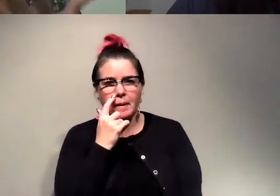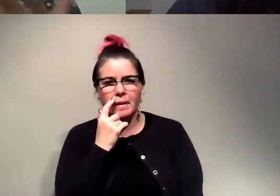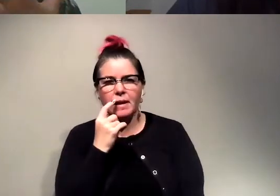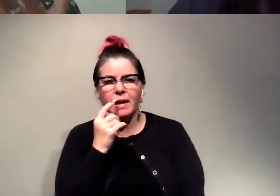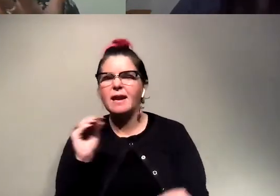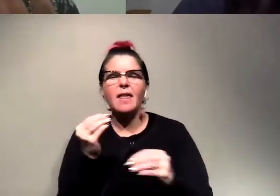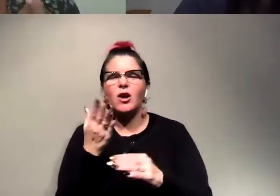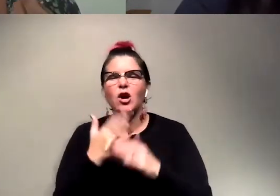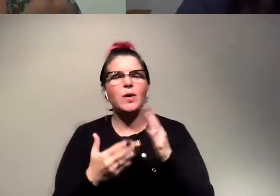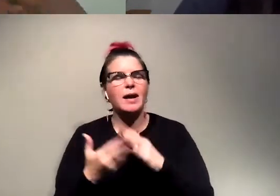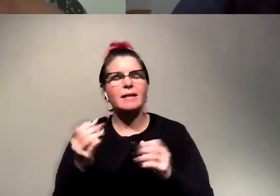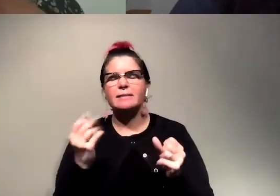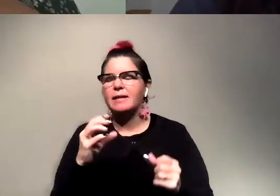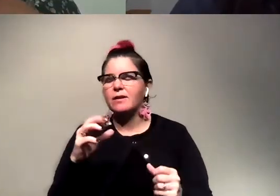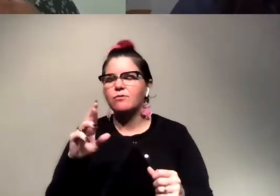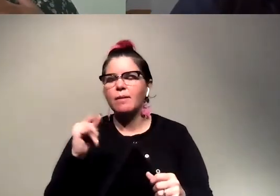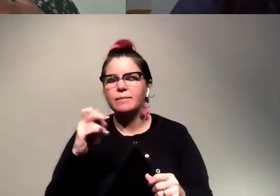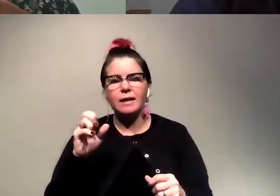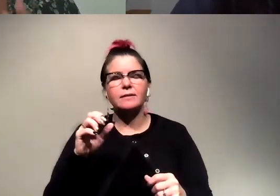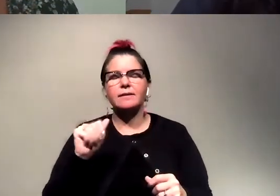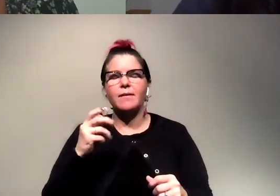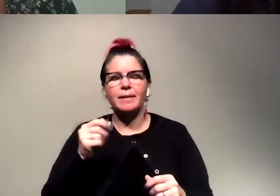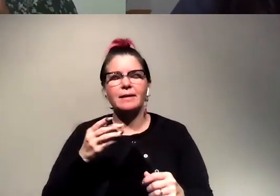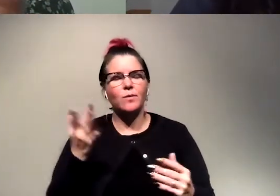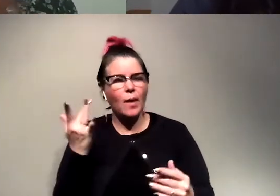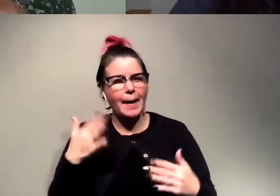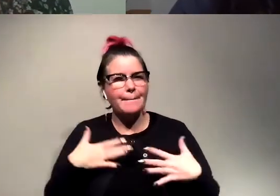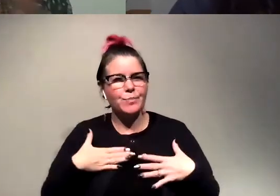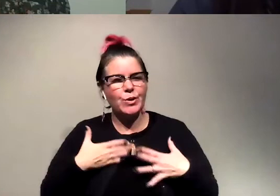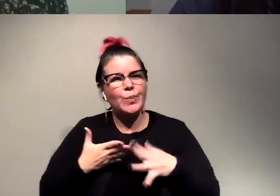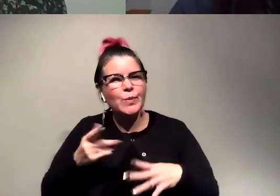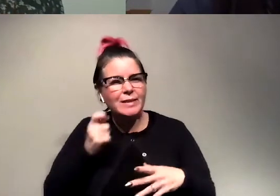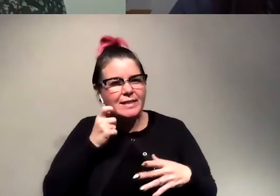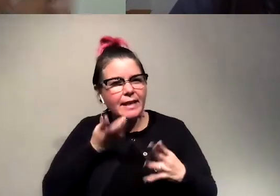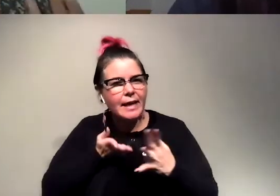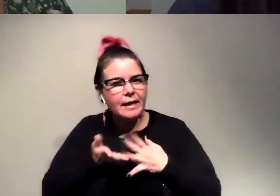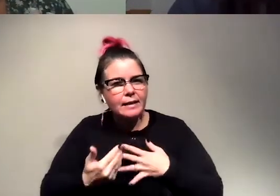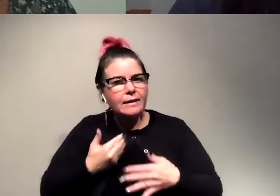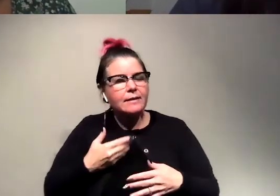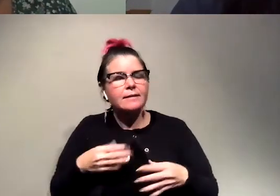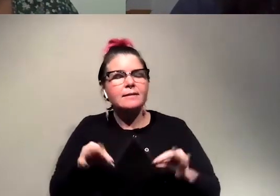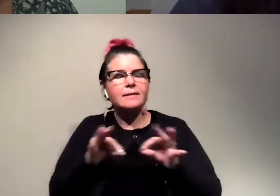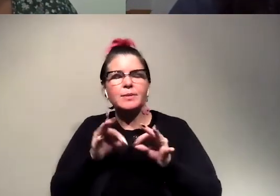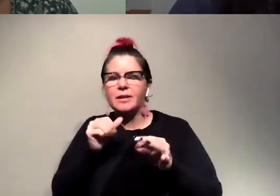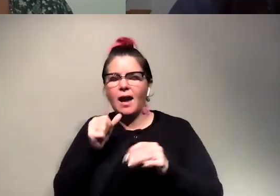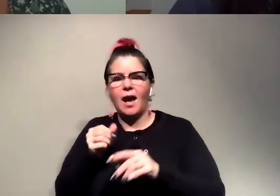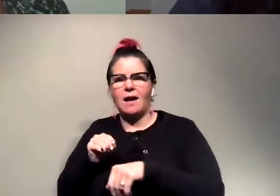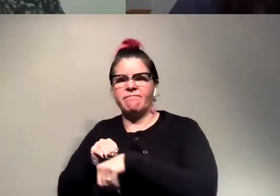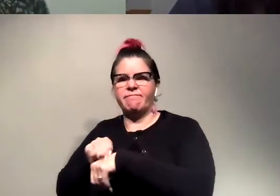of reptiles and amphibians breathe through their skin. So you don't want to put anything on them that's going to affect them in that